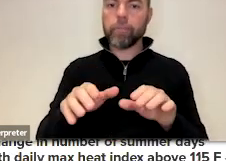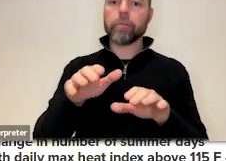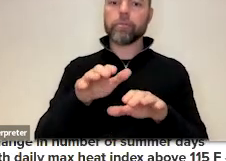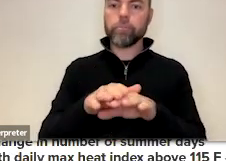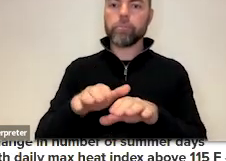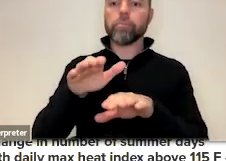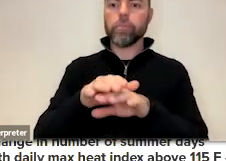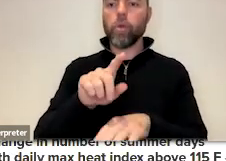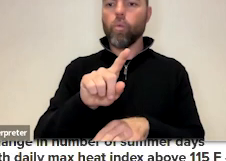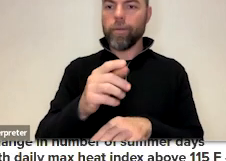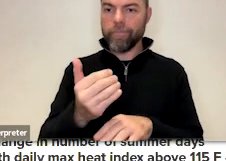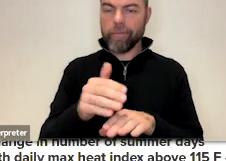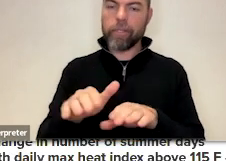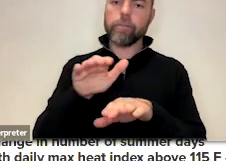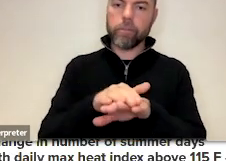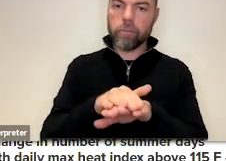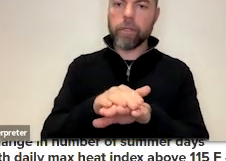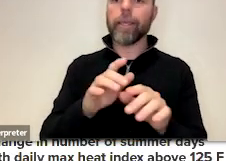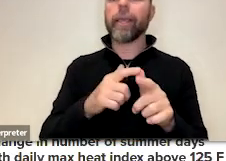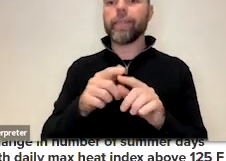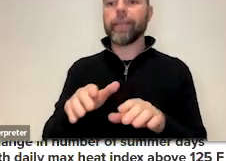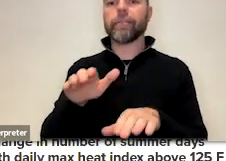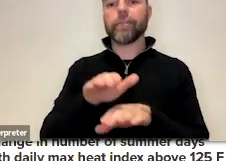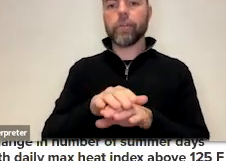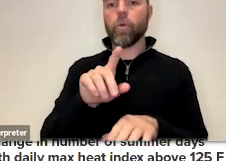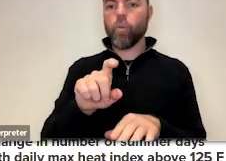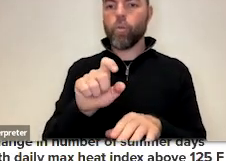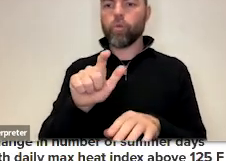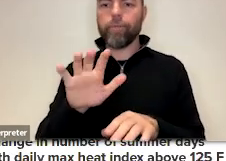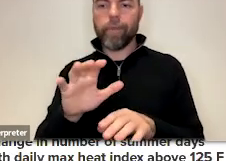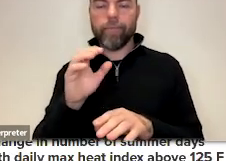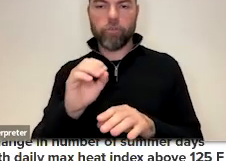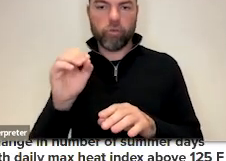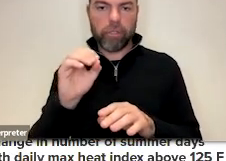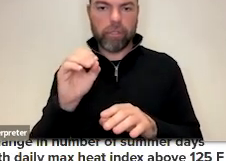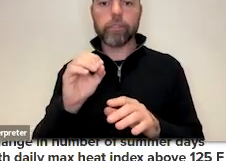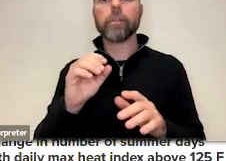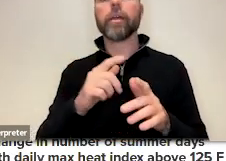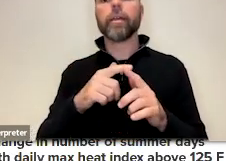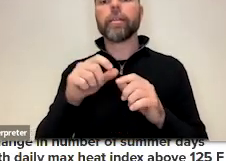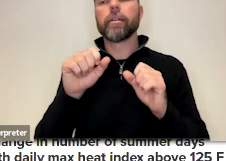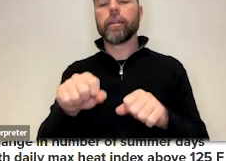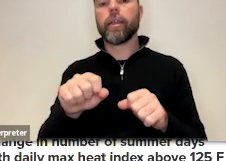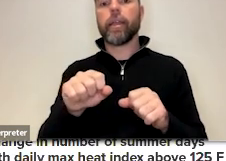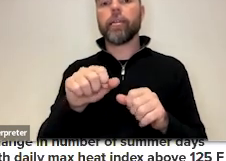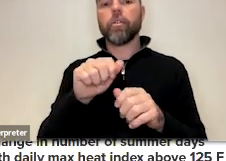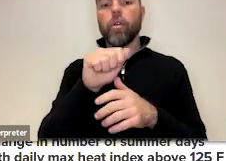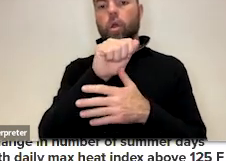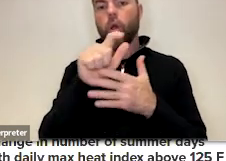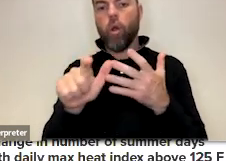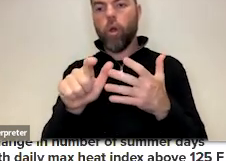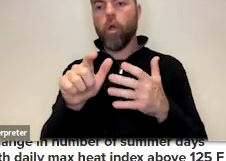at 115 degrees Fahrenheit and then 125 degrees Fahrenheit. And I can turn those all